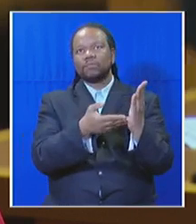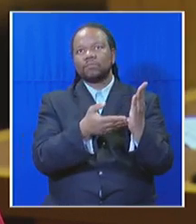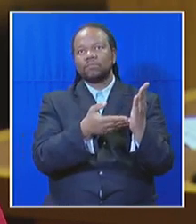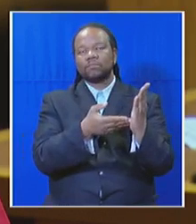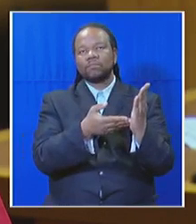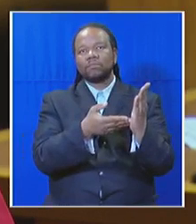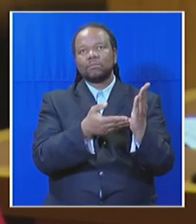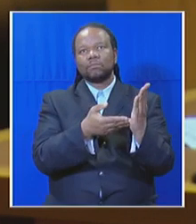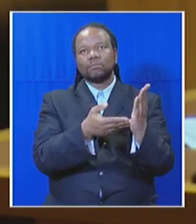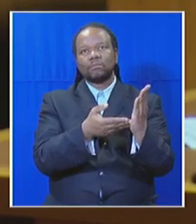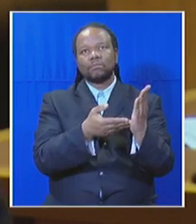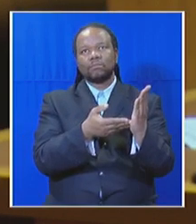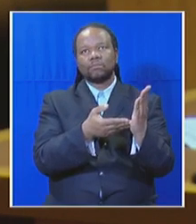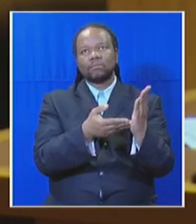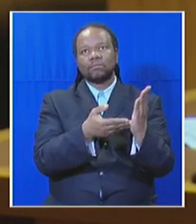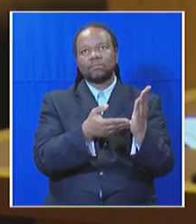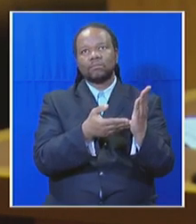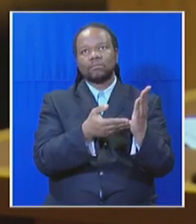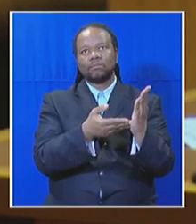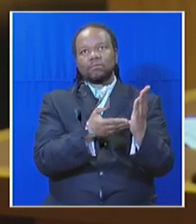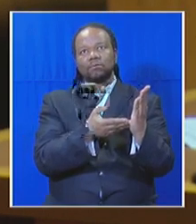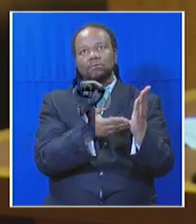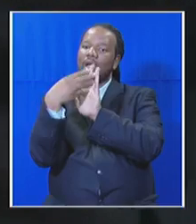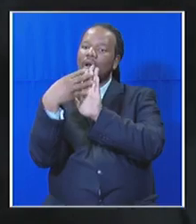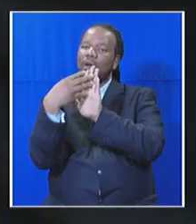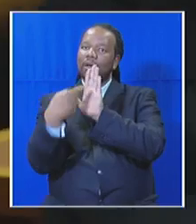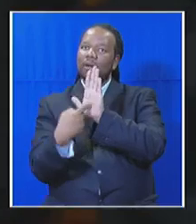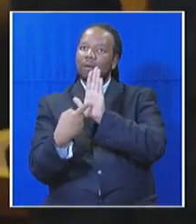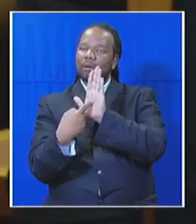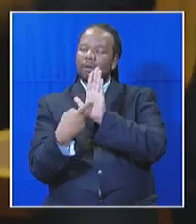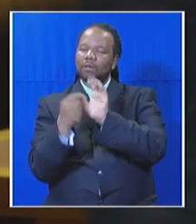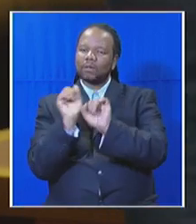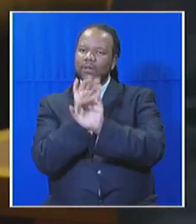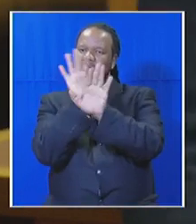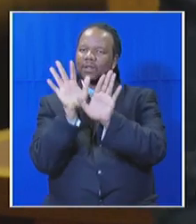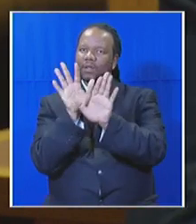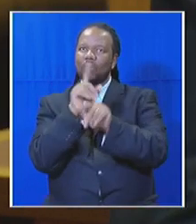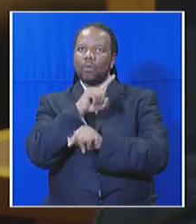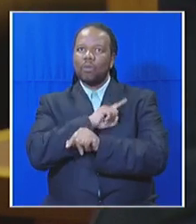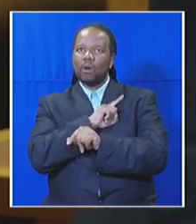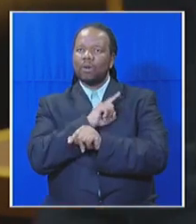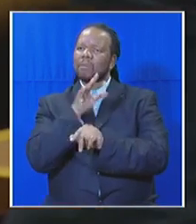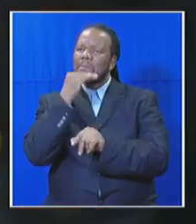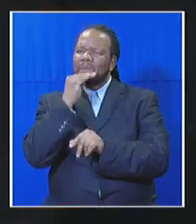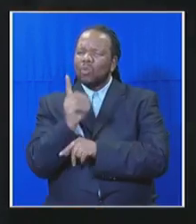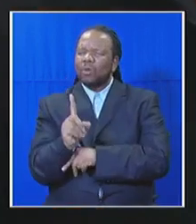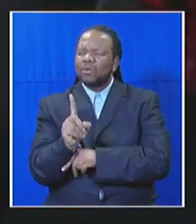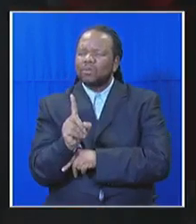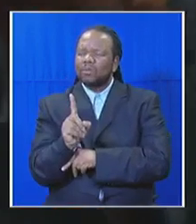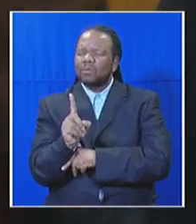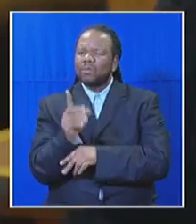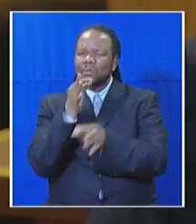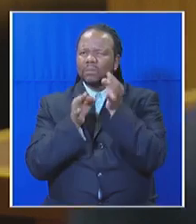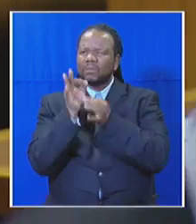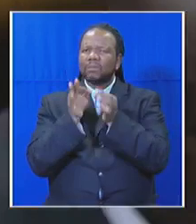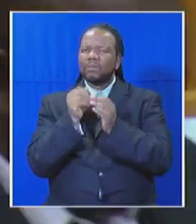that the symbols and the marking clear. So we need a clarity. What does that mean?